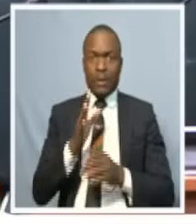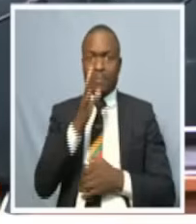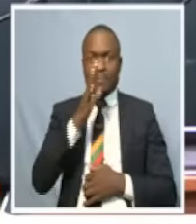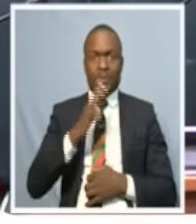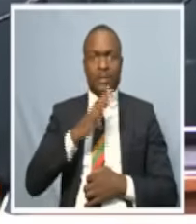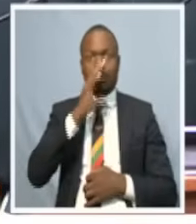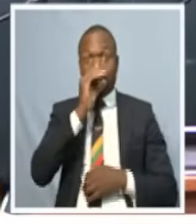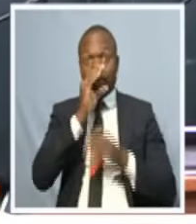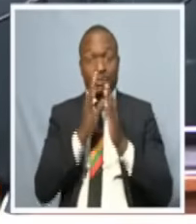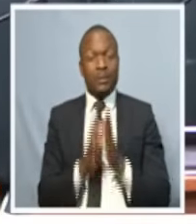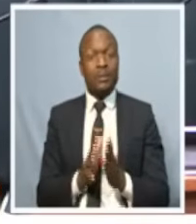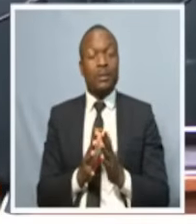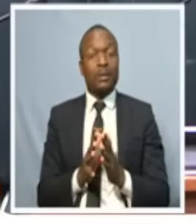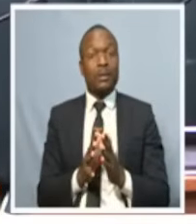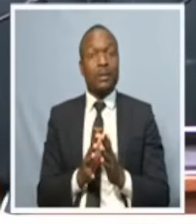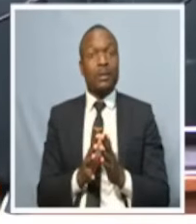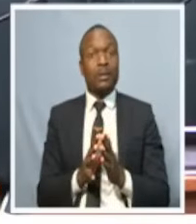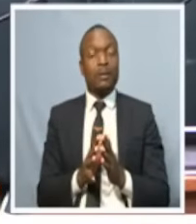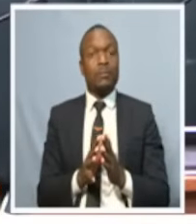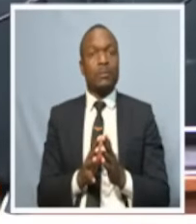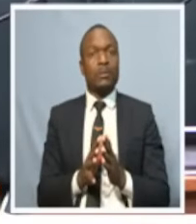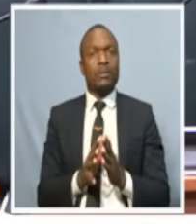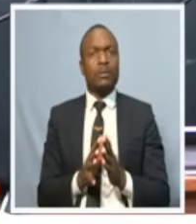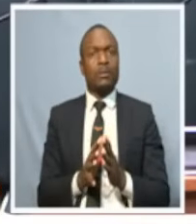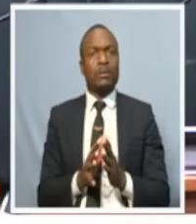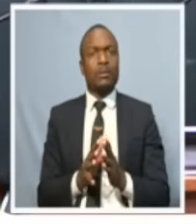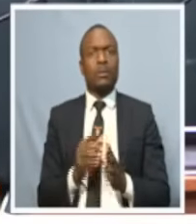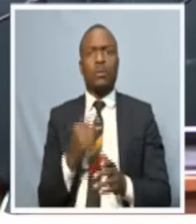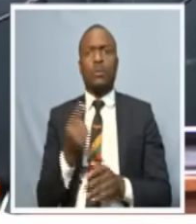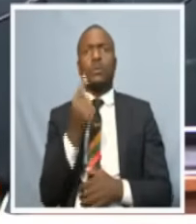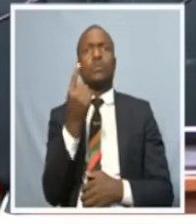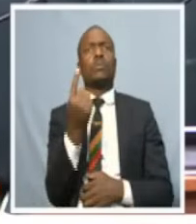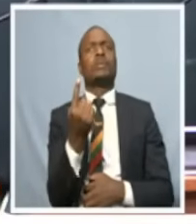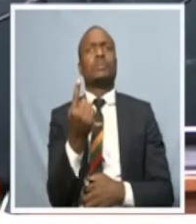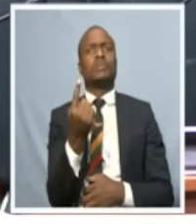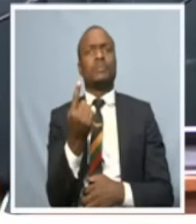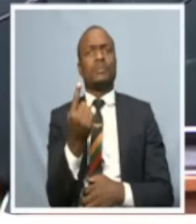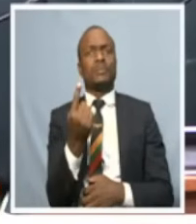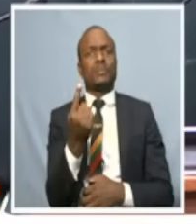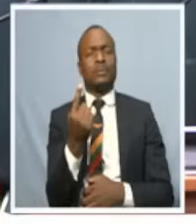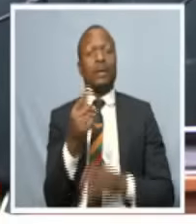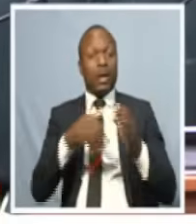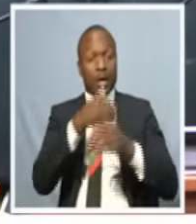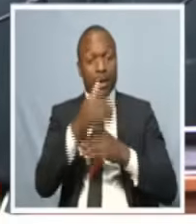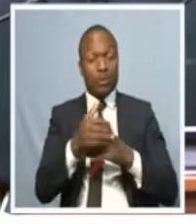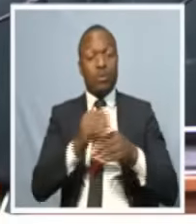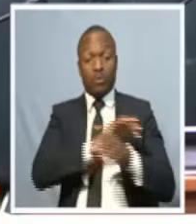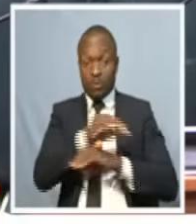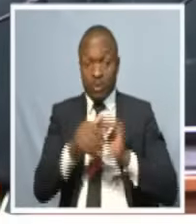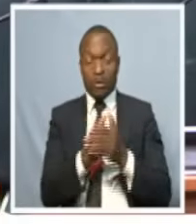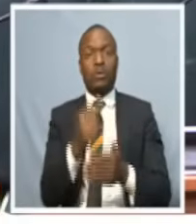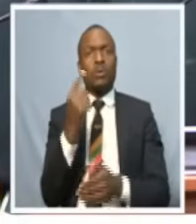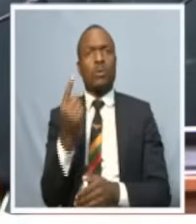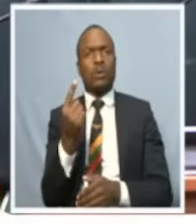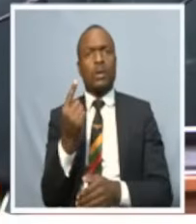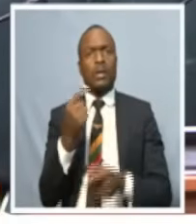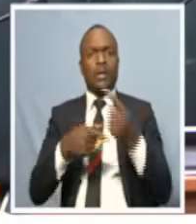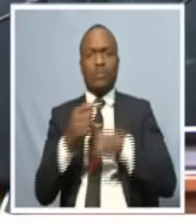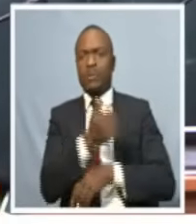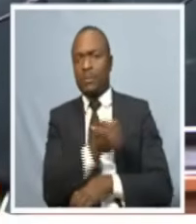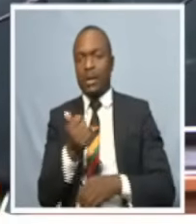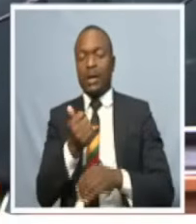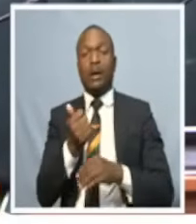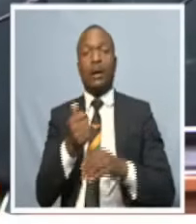Madam Speaker, apart from one who was a dependent of somebody from another